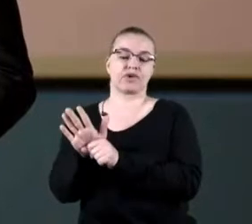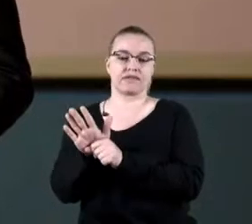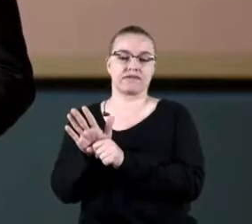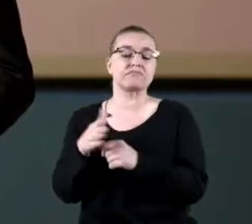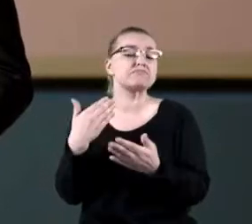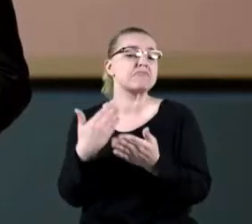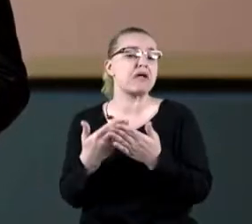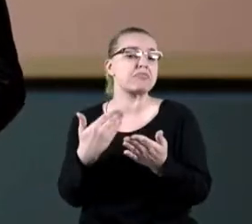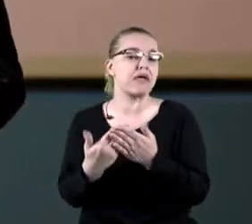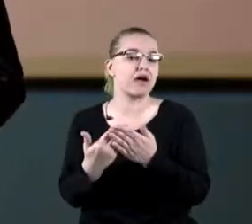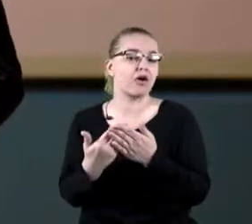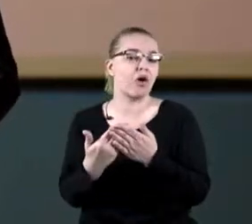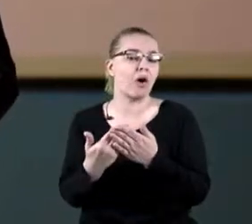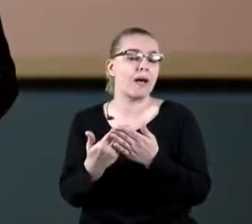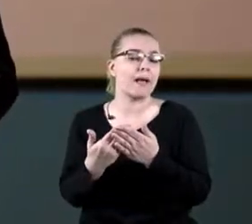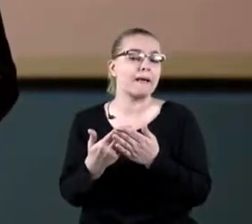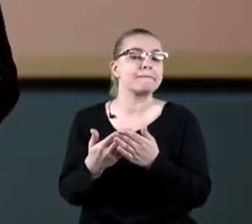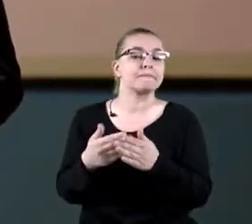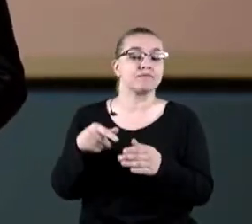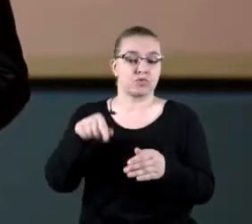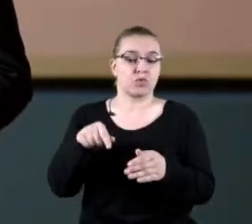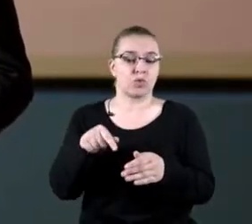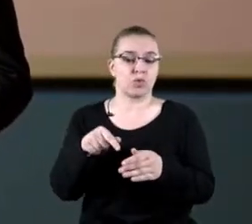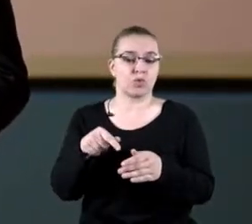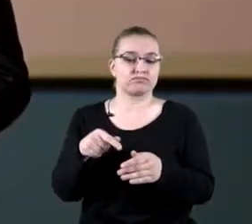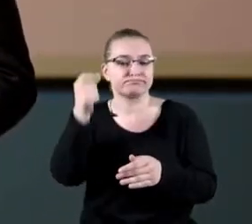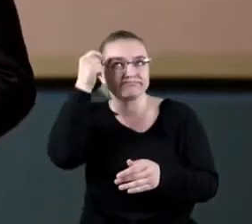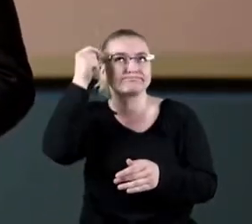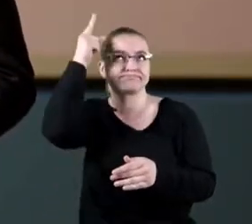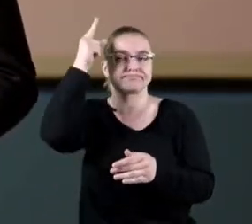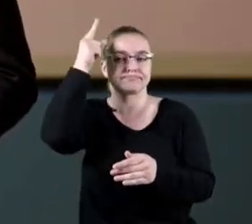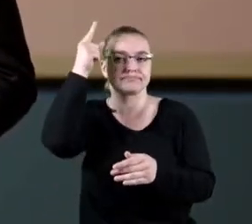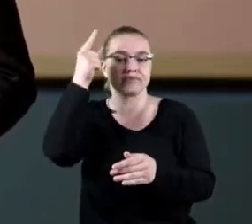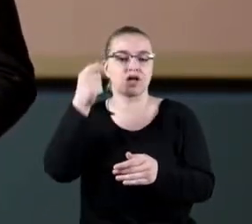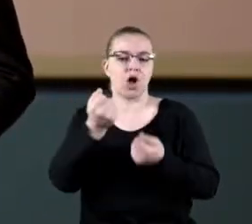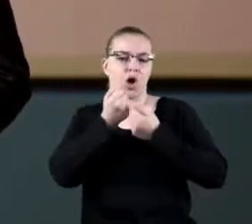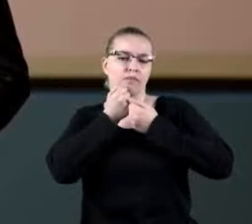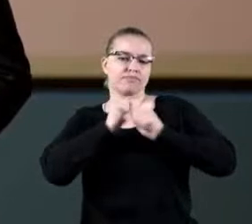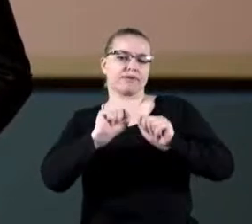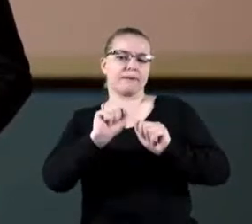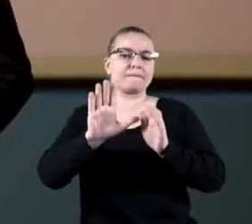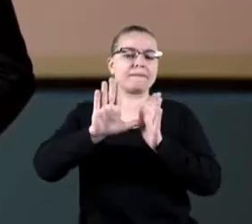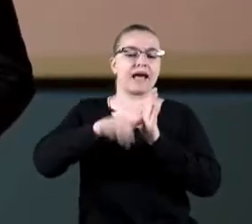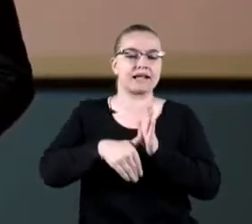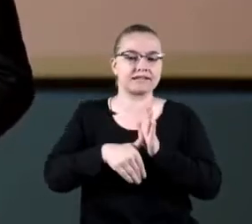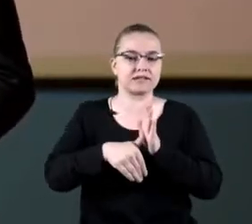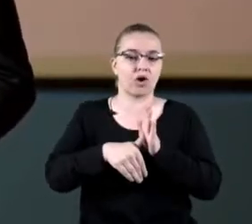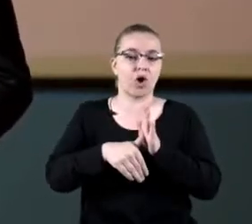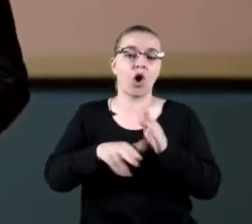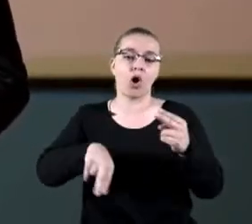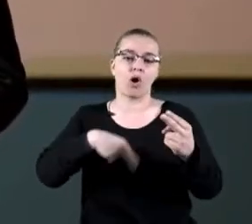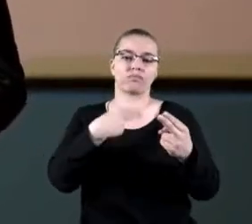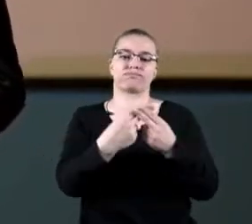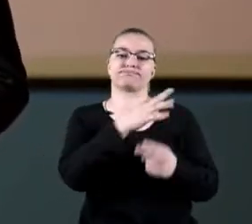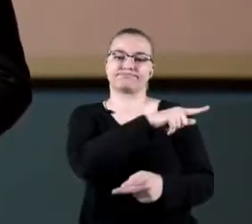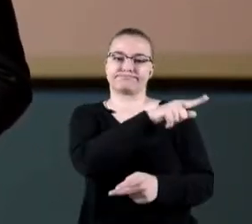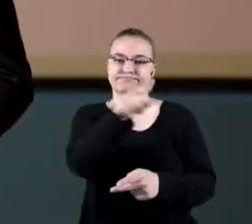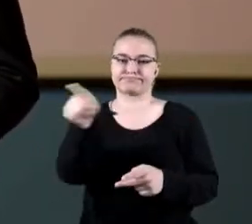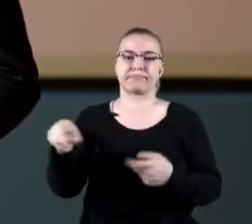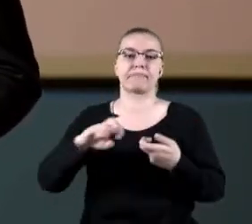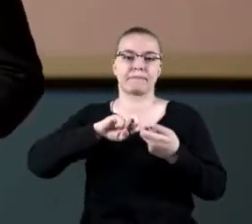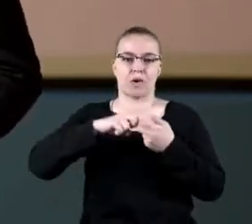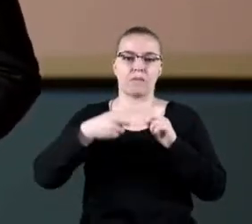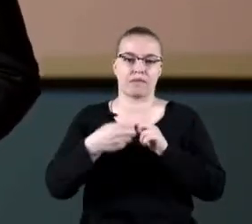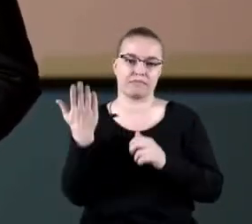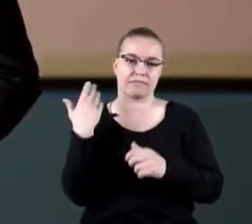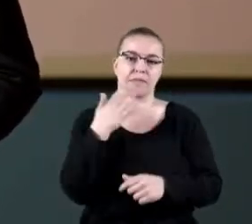the pandemic. And urban resilience responds to this. This was first founded, this concept, in